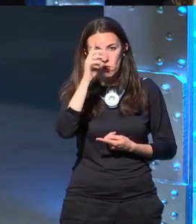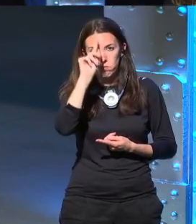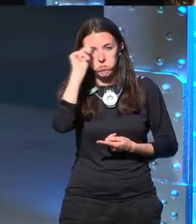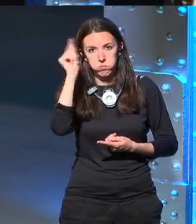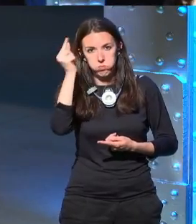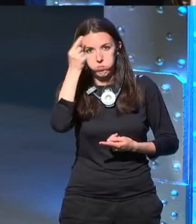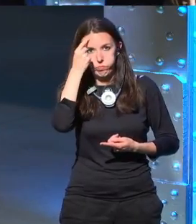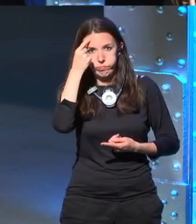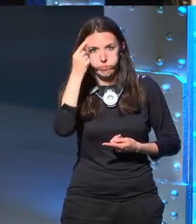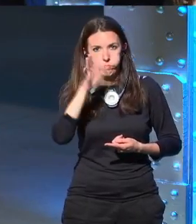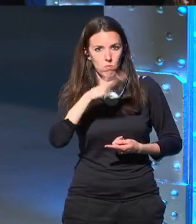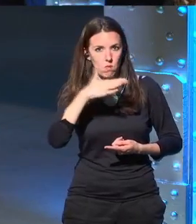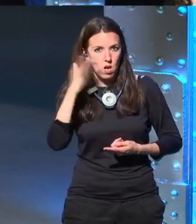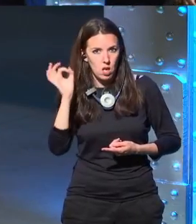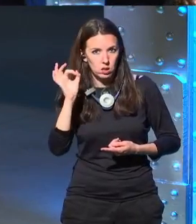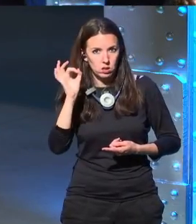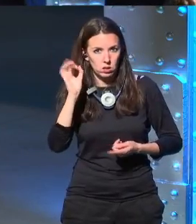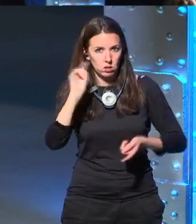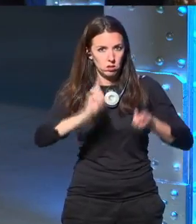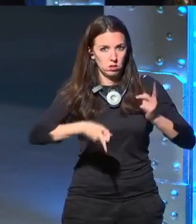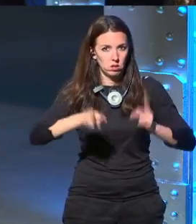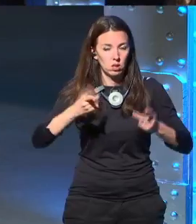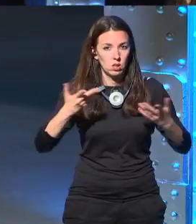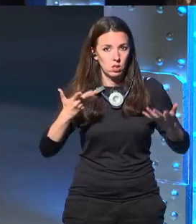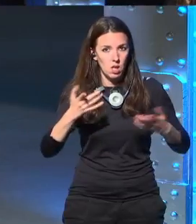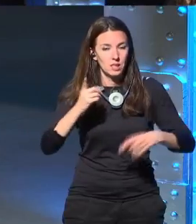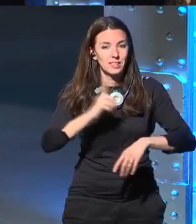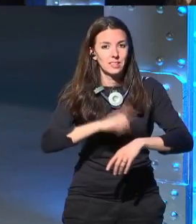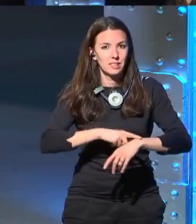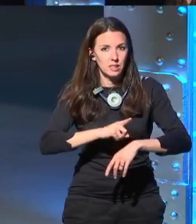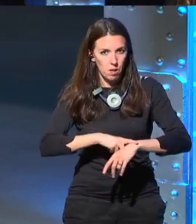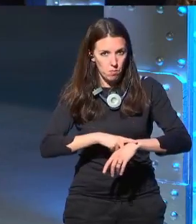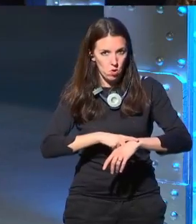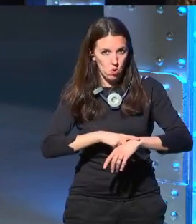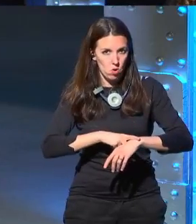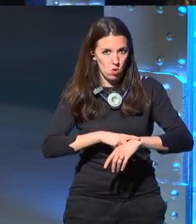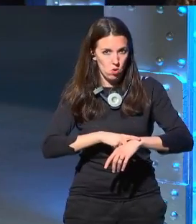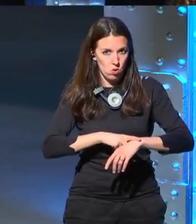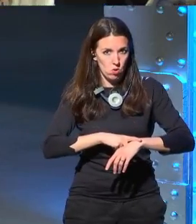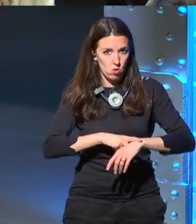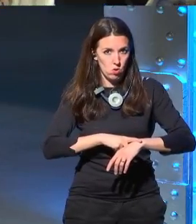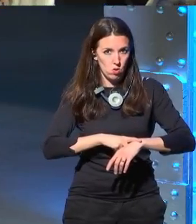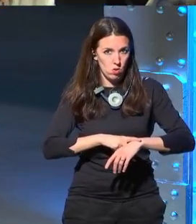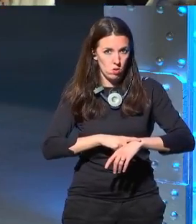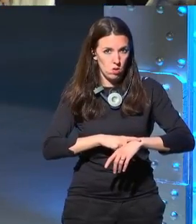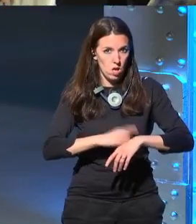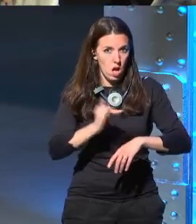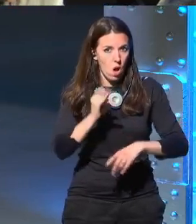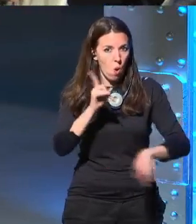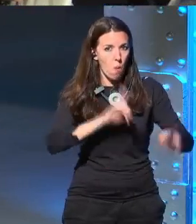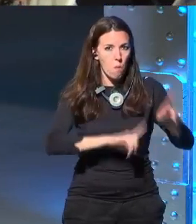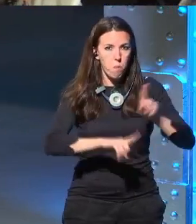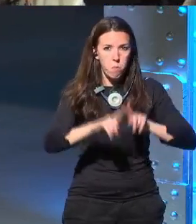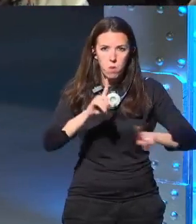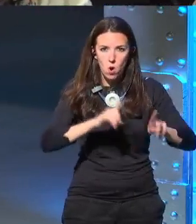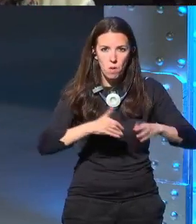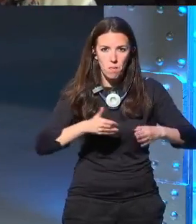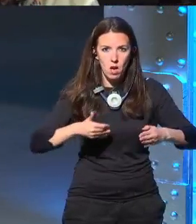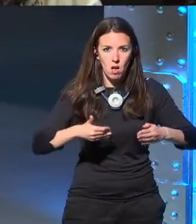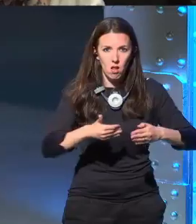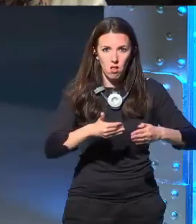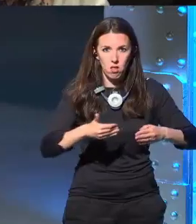things that we need to control is time.